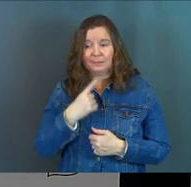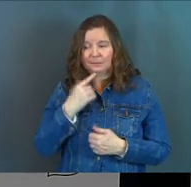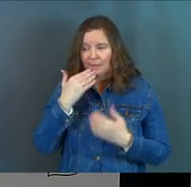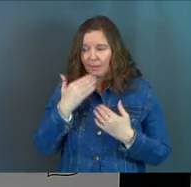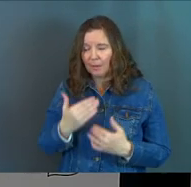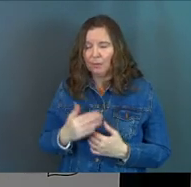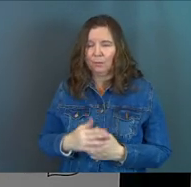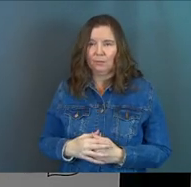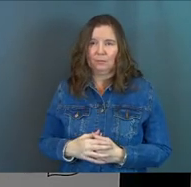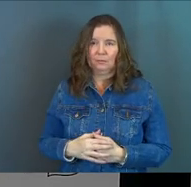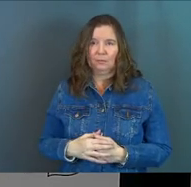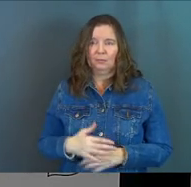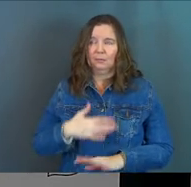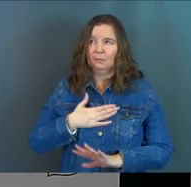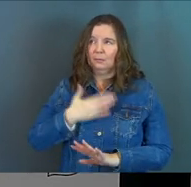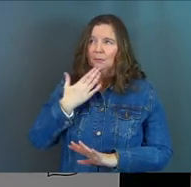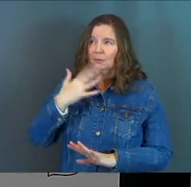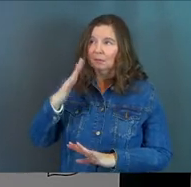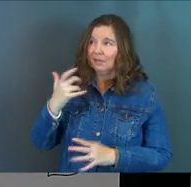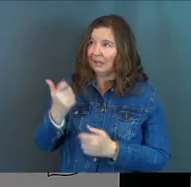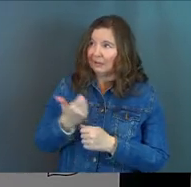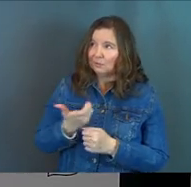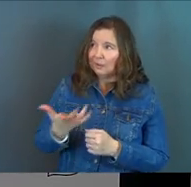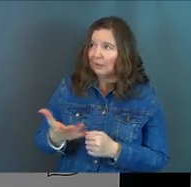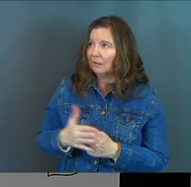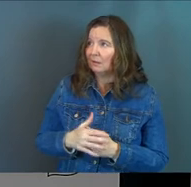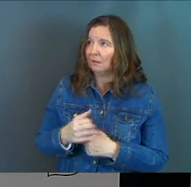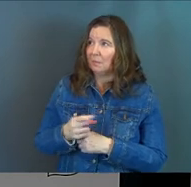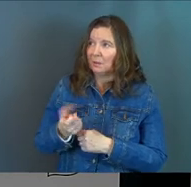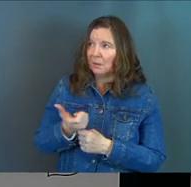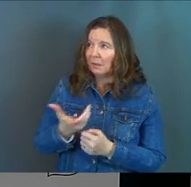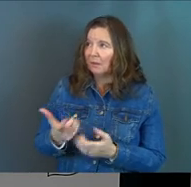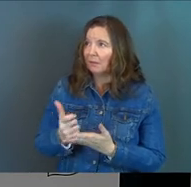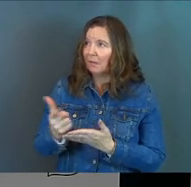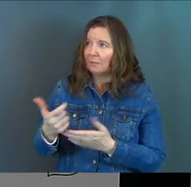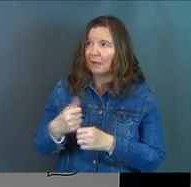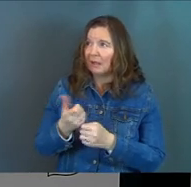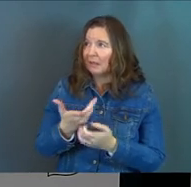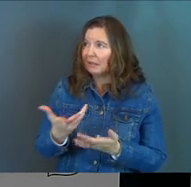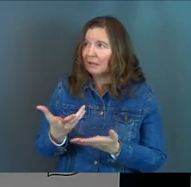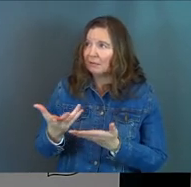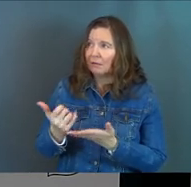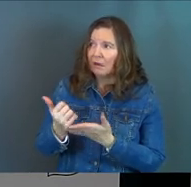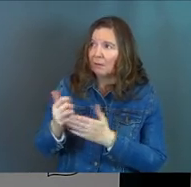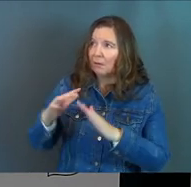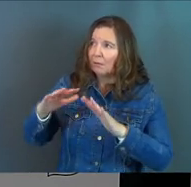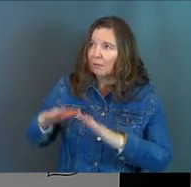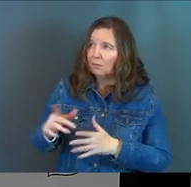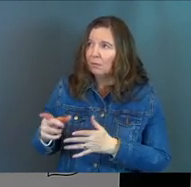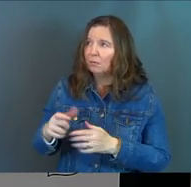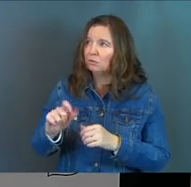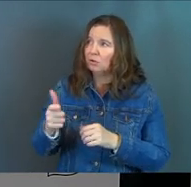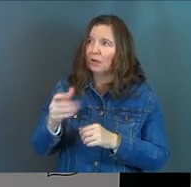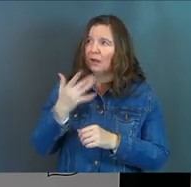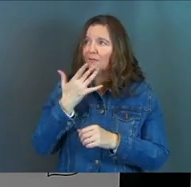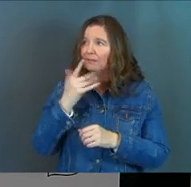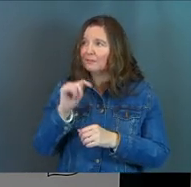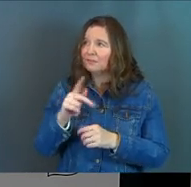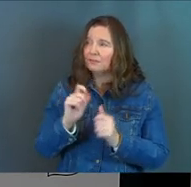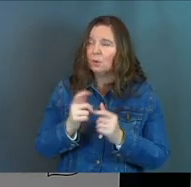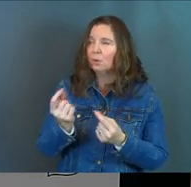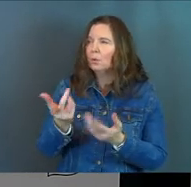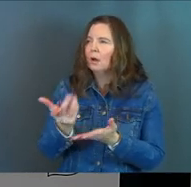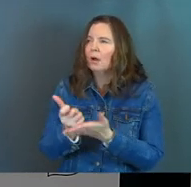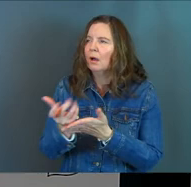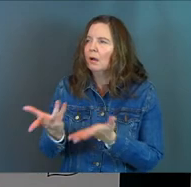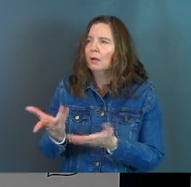say thank you. And Dad, can I get you anything? Can I make you anything? Can I turn on your favorite TV show? What can